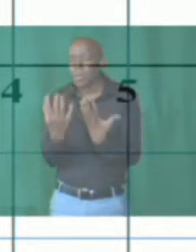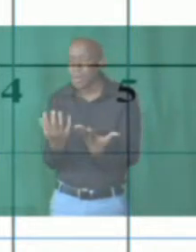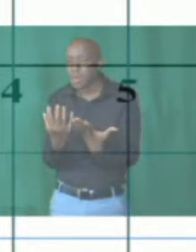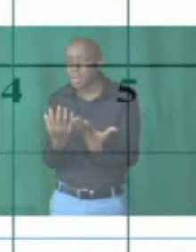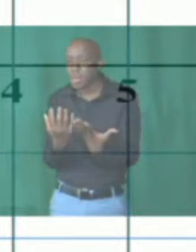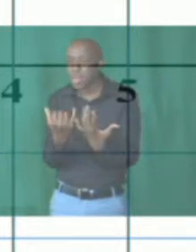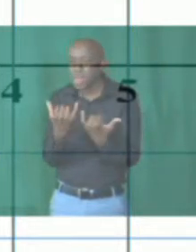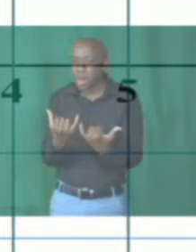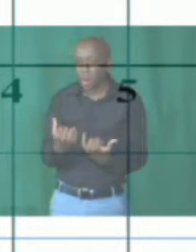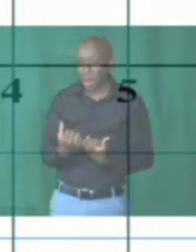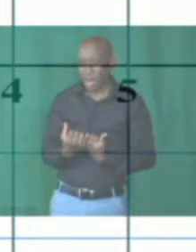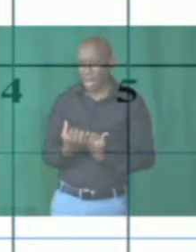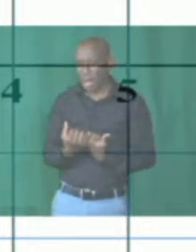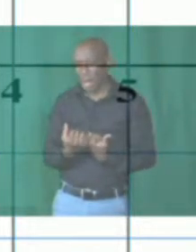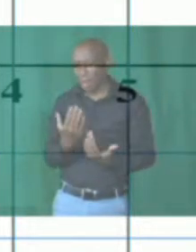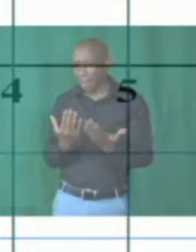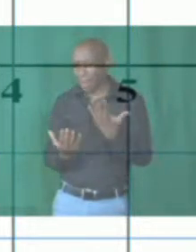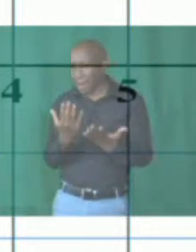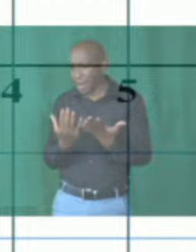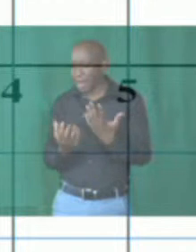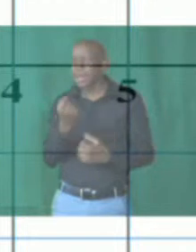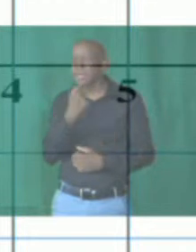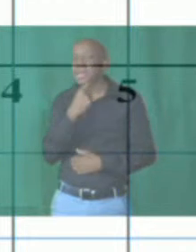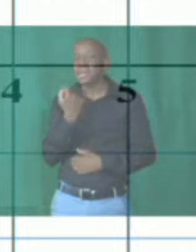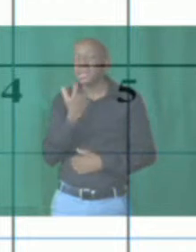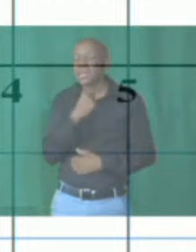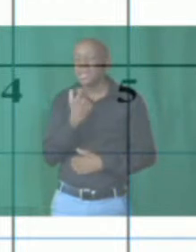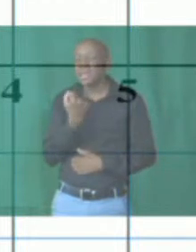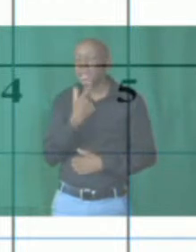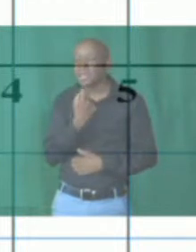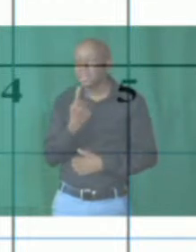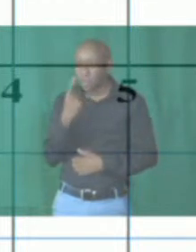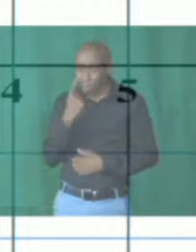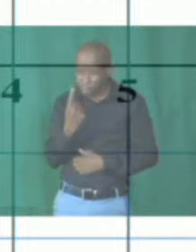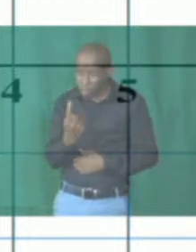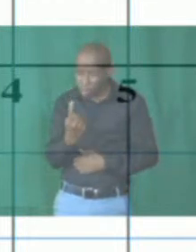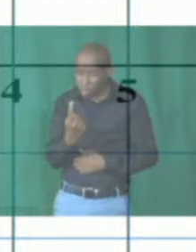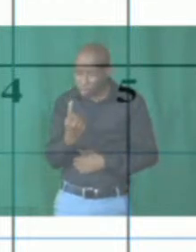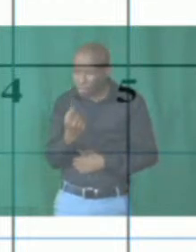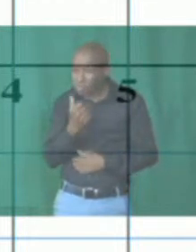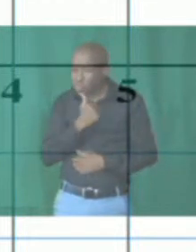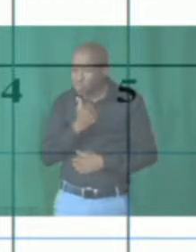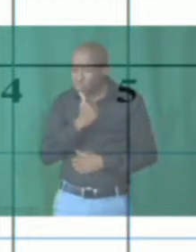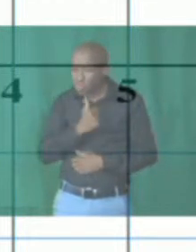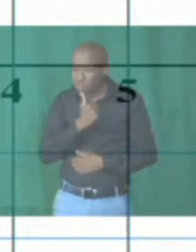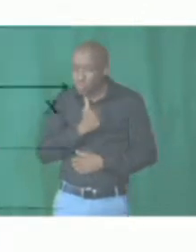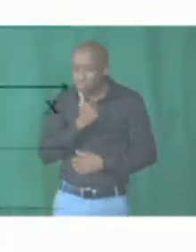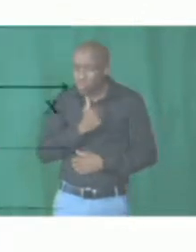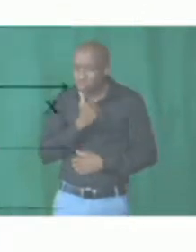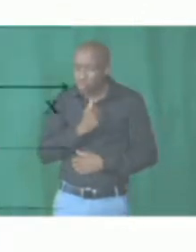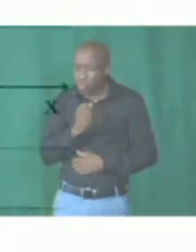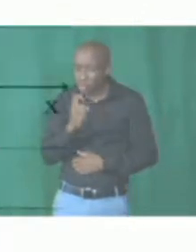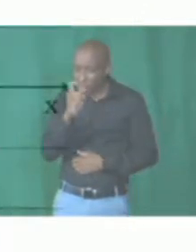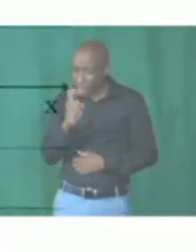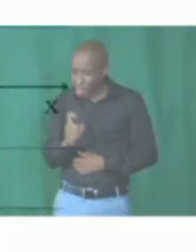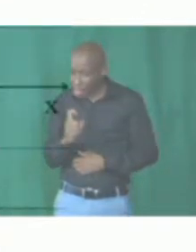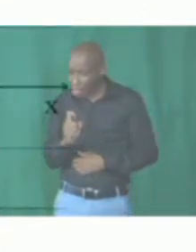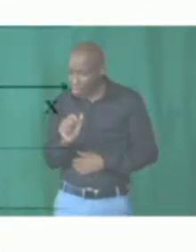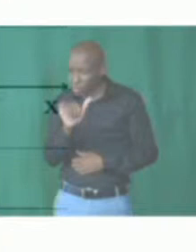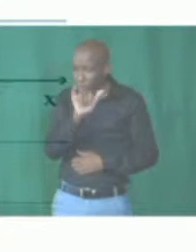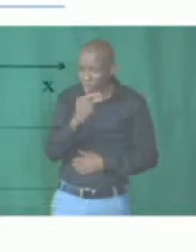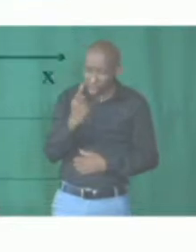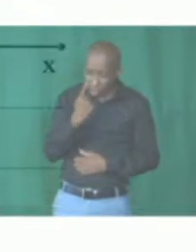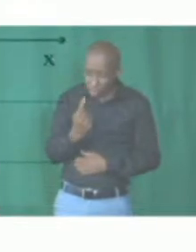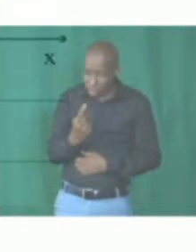dear learners are saying that it's very easy. You can just use your XY plane to find